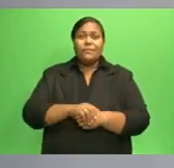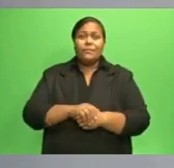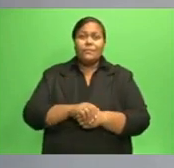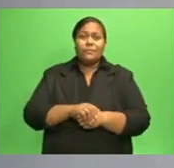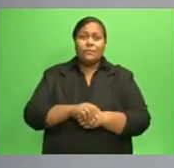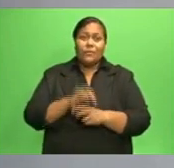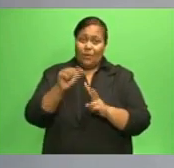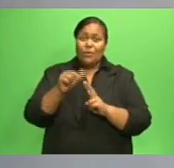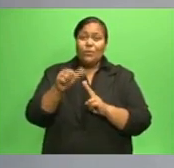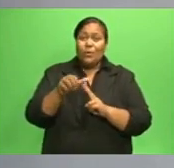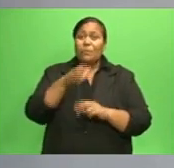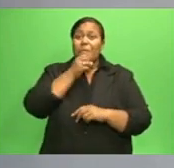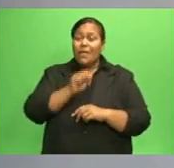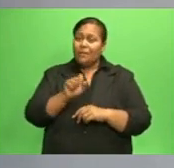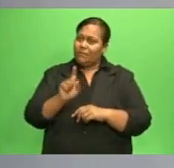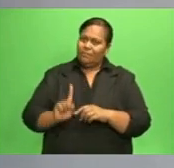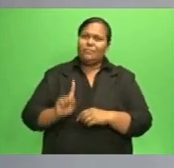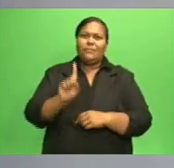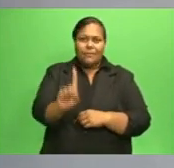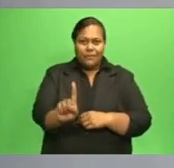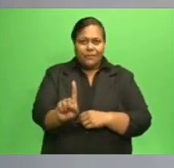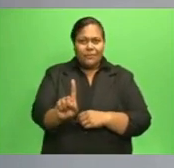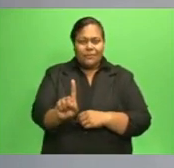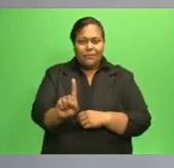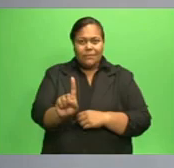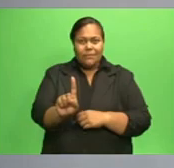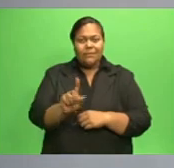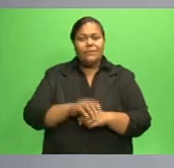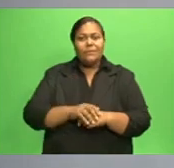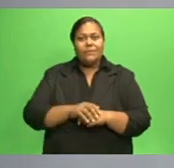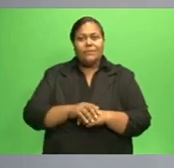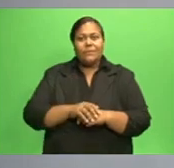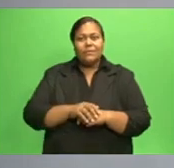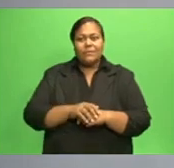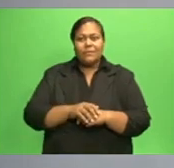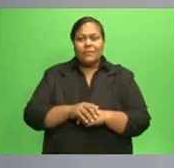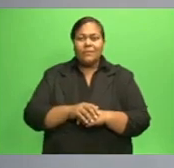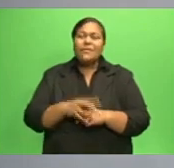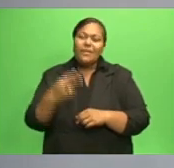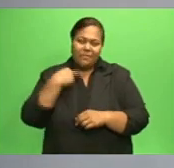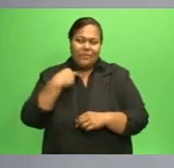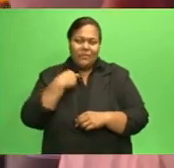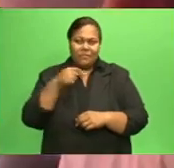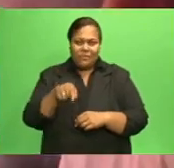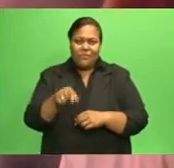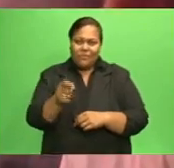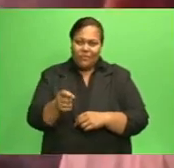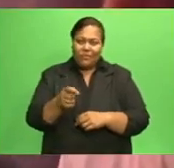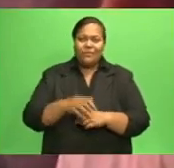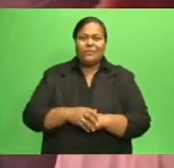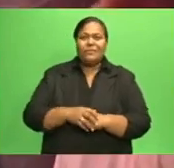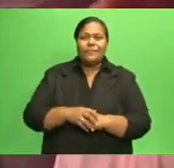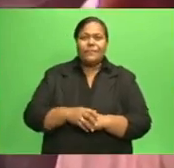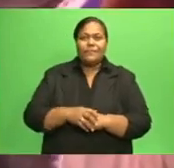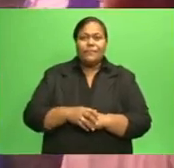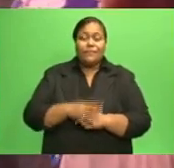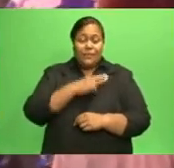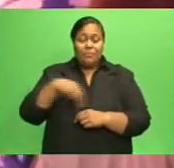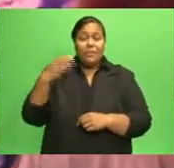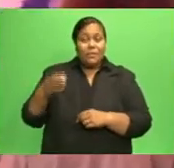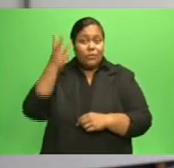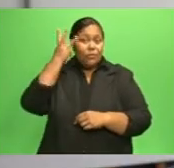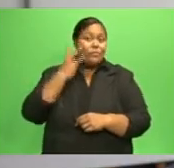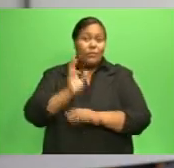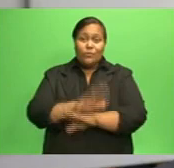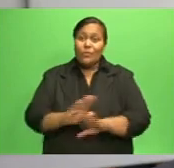male persons have also come forward as persons who have been victims of domestic violence themselves. Minister for Women and Children Maraseni